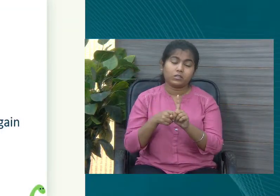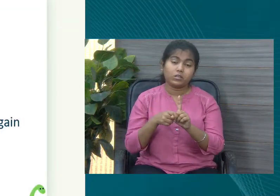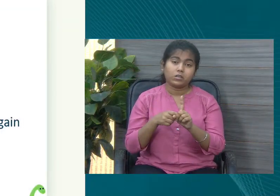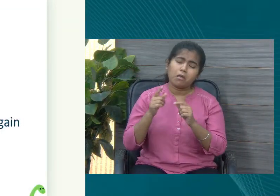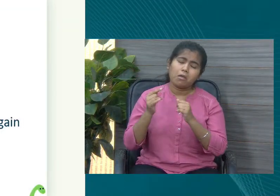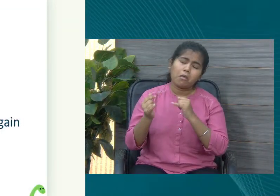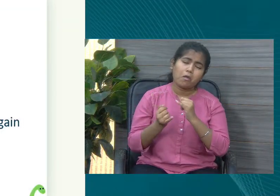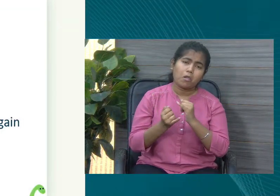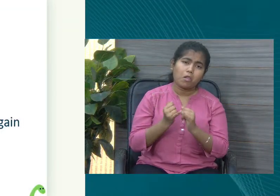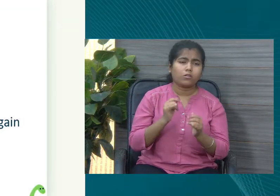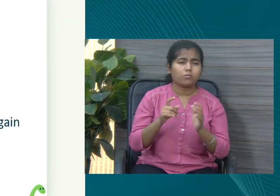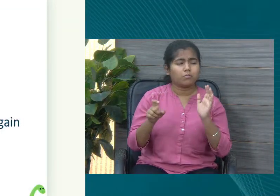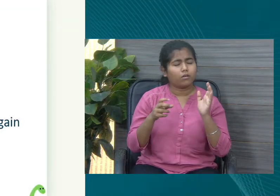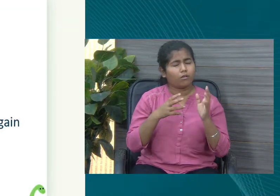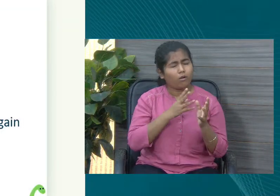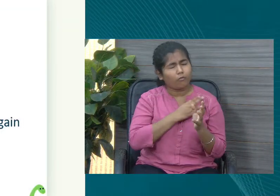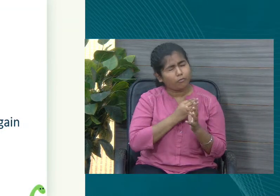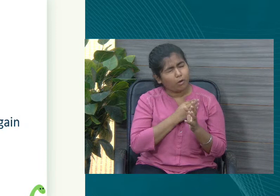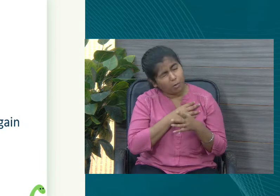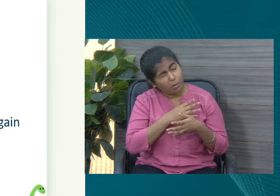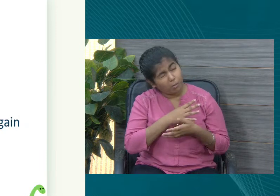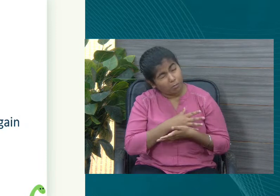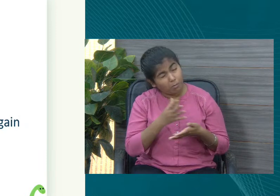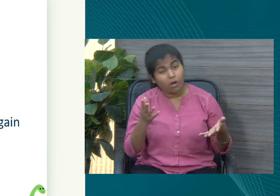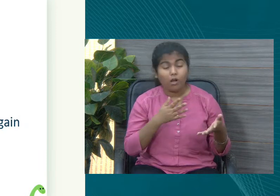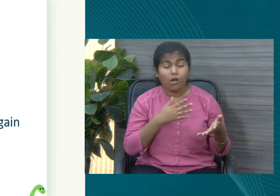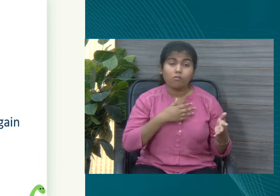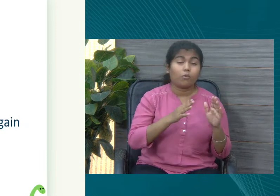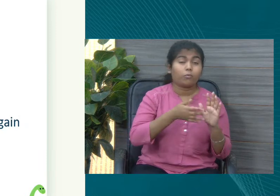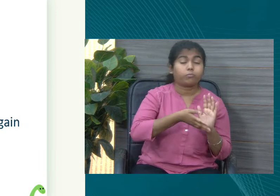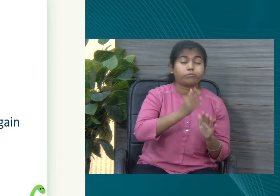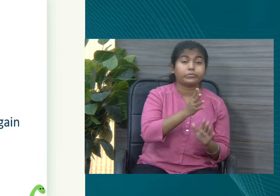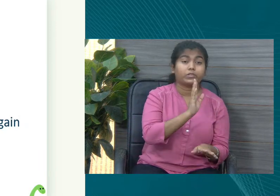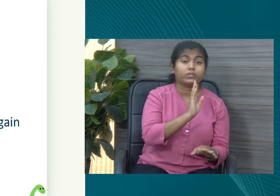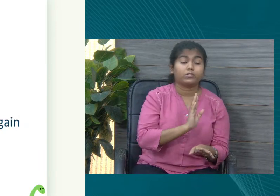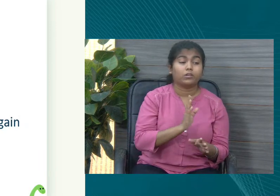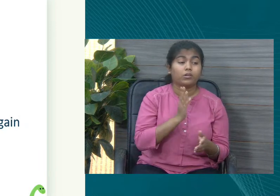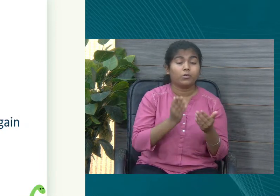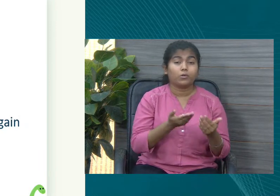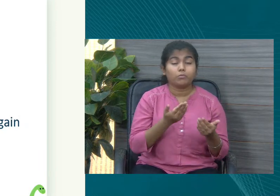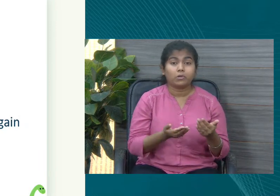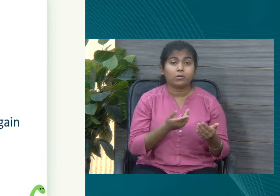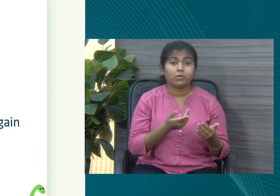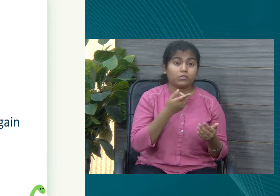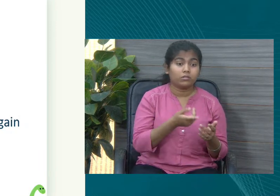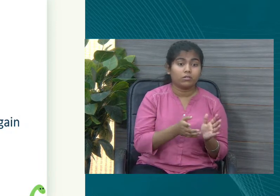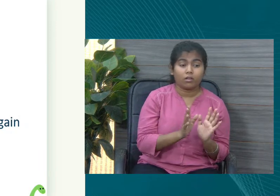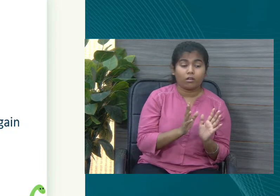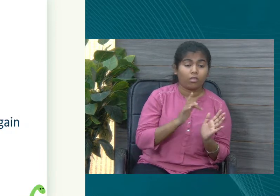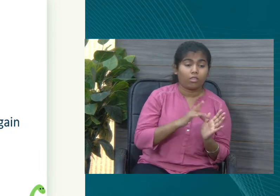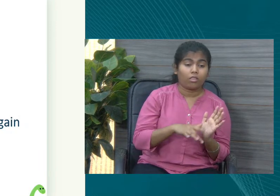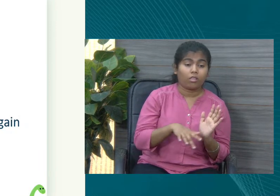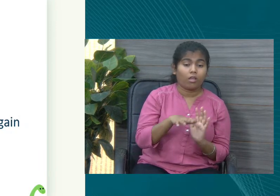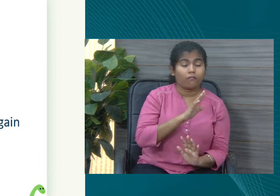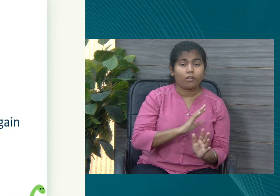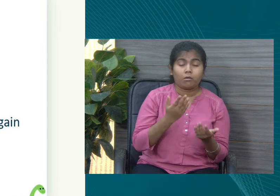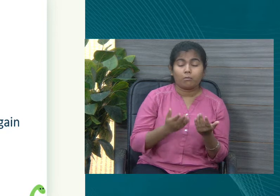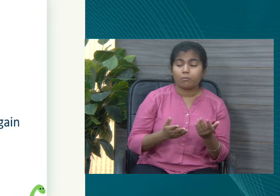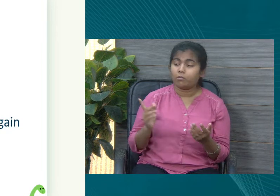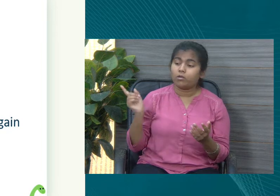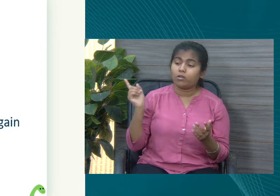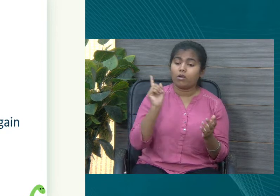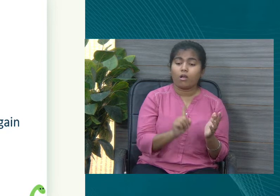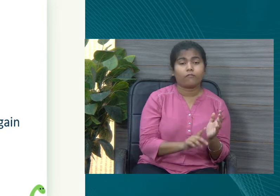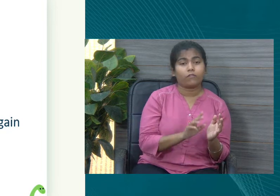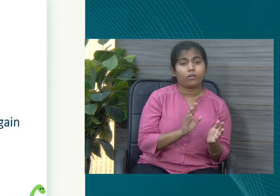frightened, and he ran back, and he said that this island has been inhabited, means someone else has come over here and Okay. putting